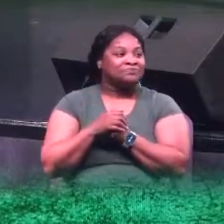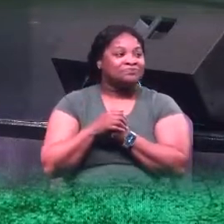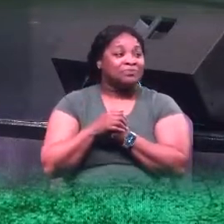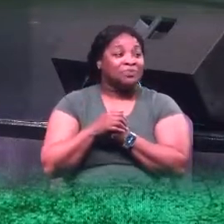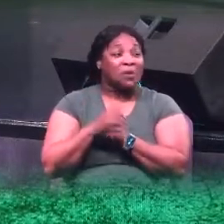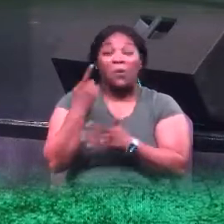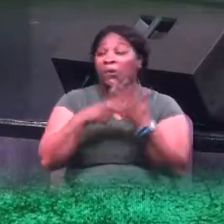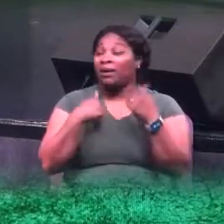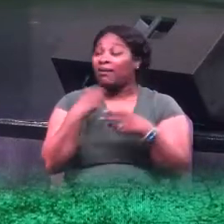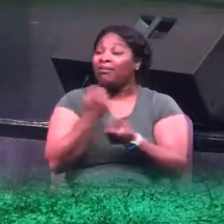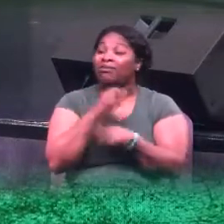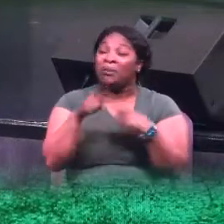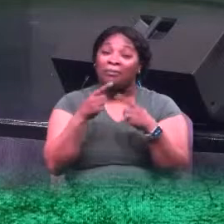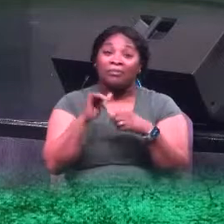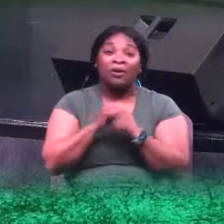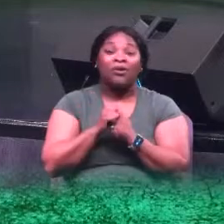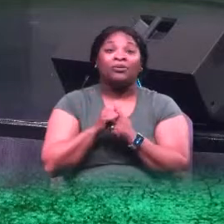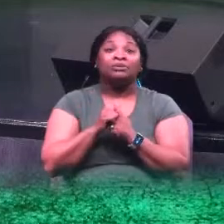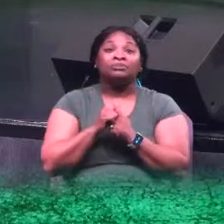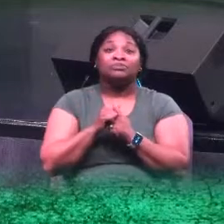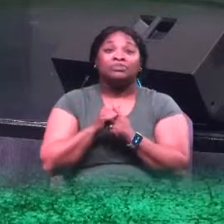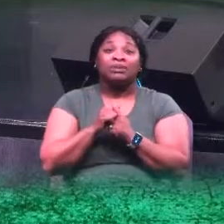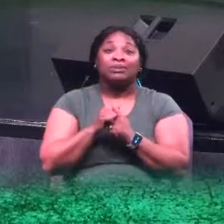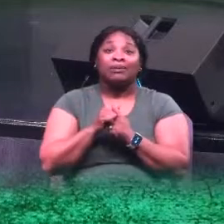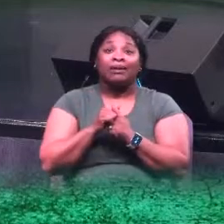And what I love about how he puts us in